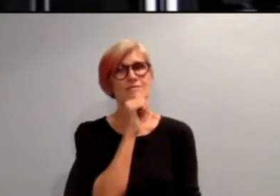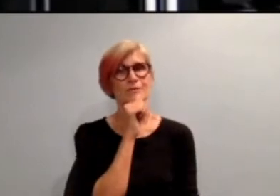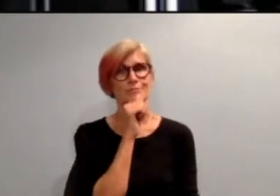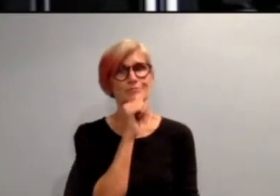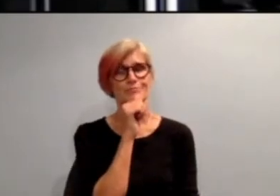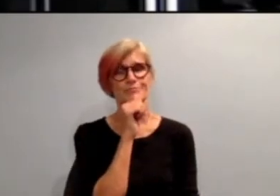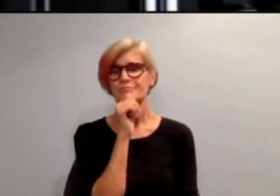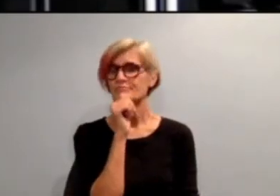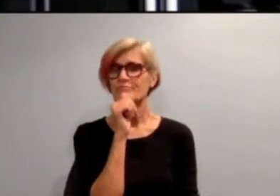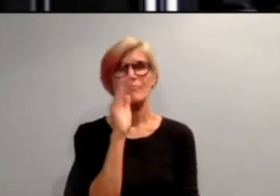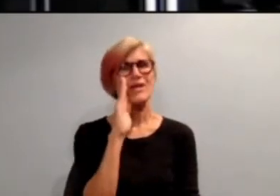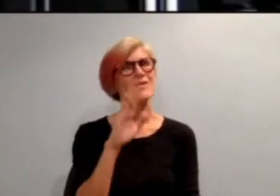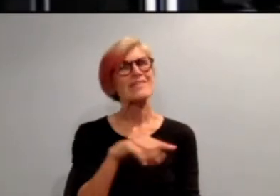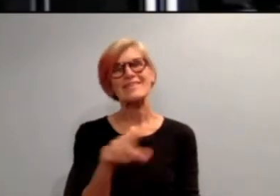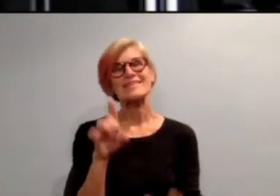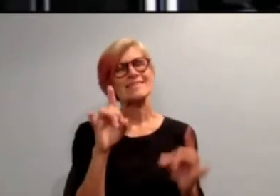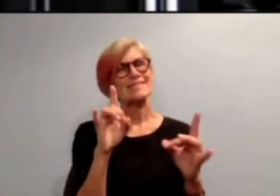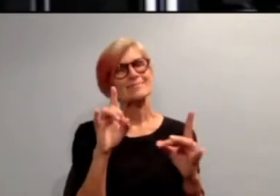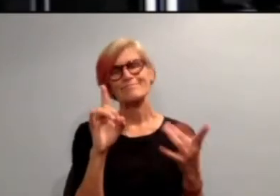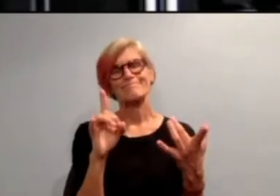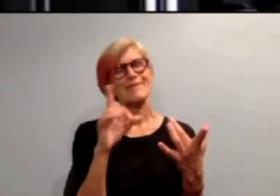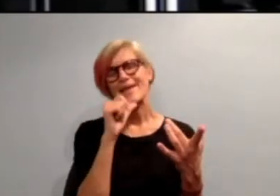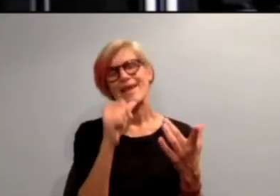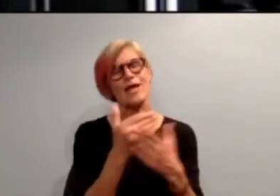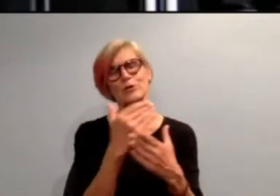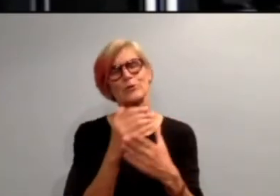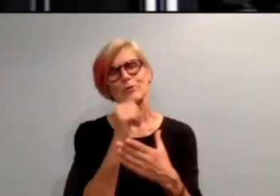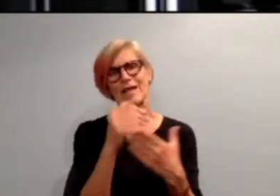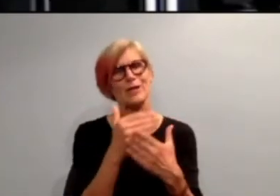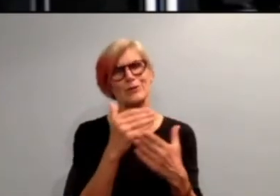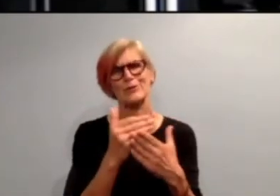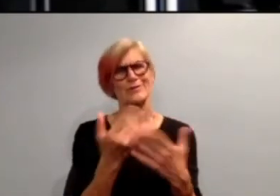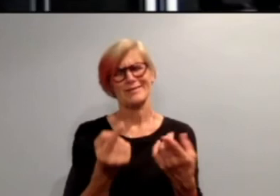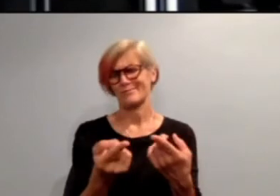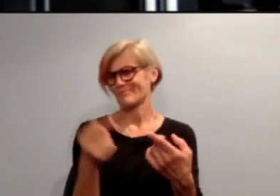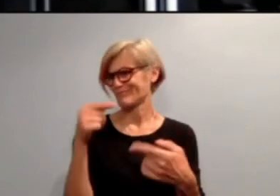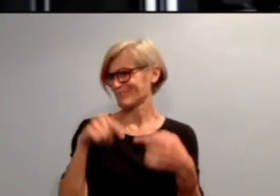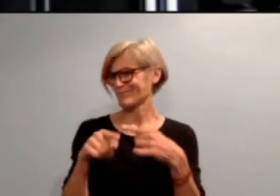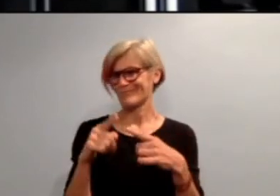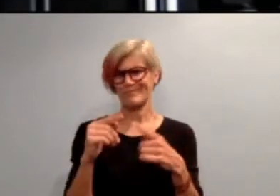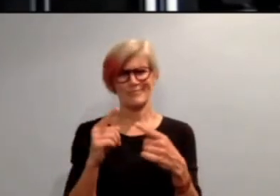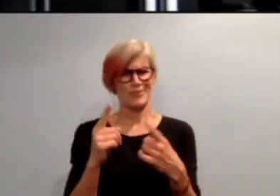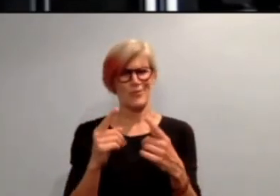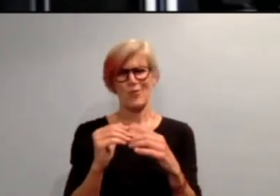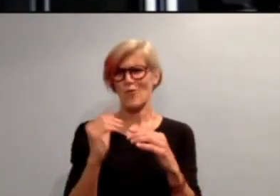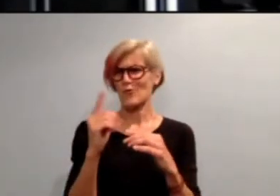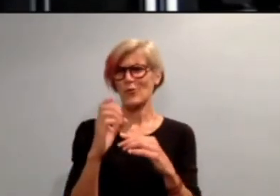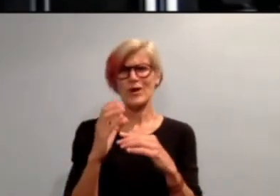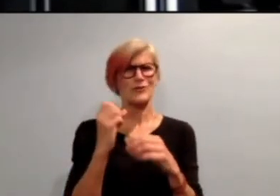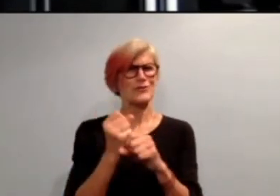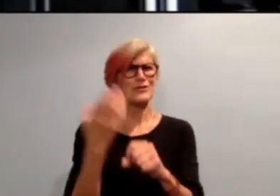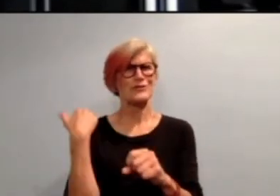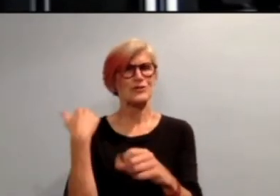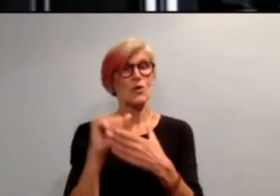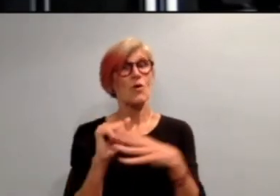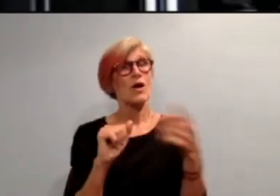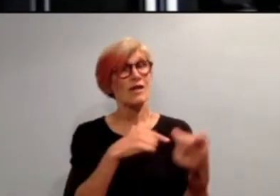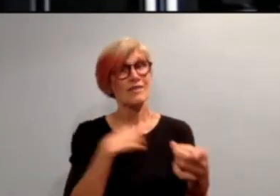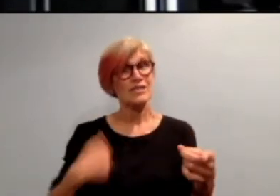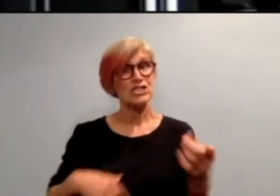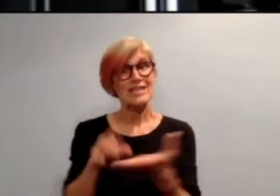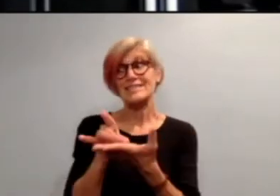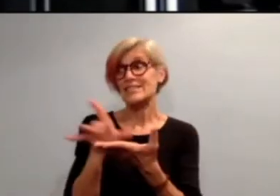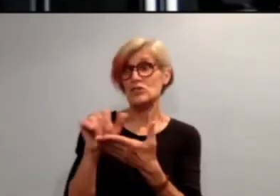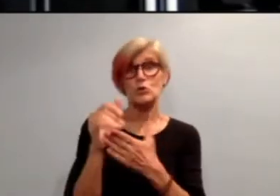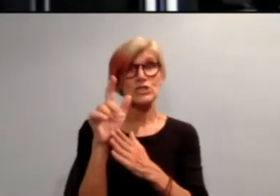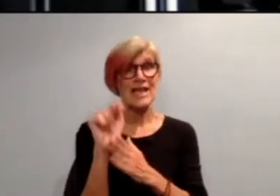Anti-Asian laws and attacks in our country date back to more than a century in our history. The Chinese Exclusion Act of